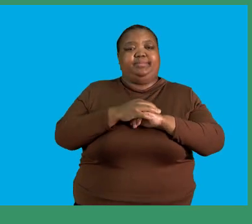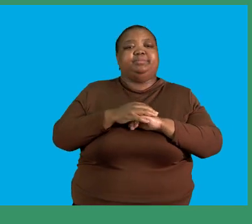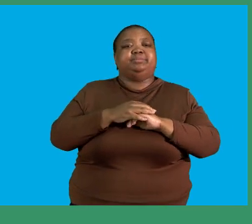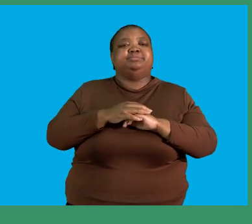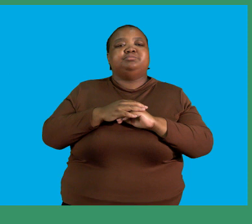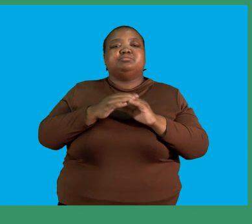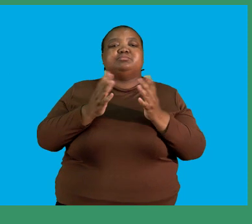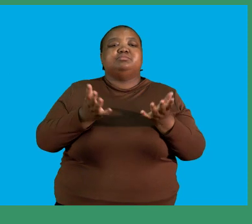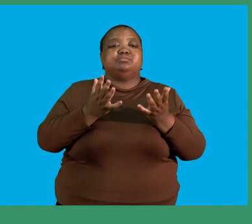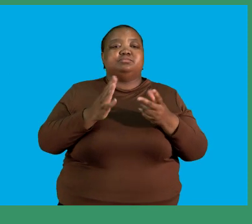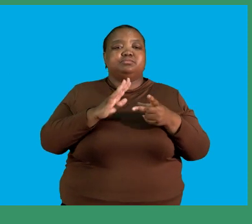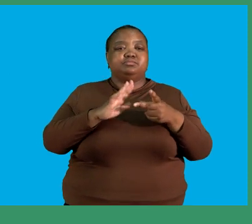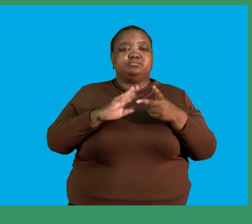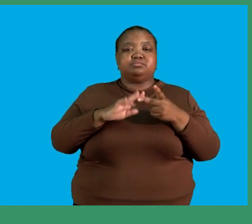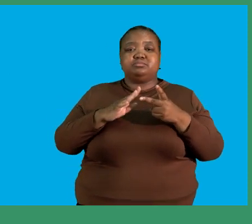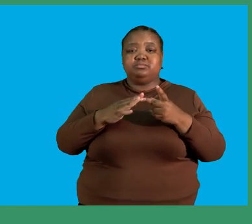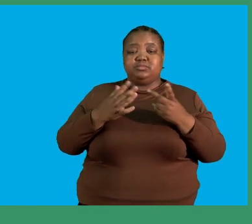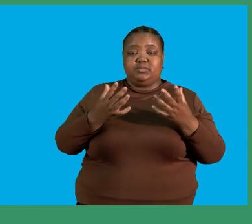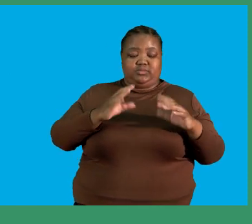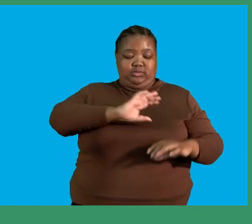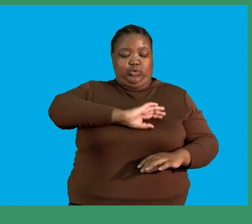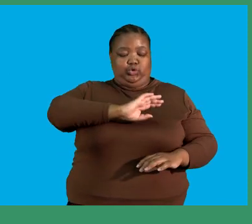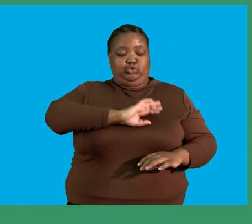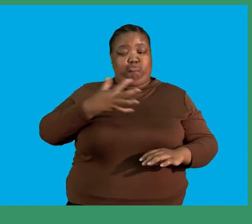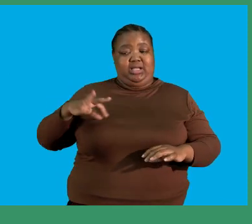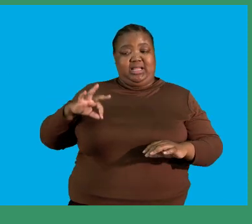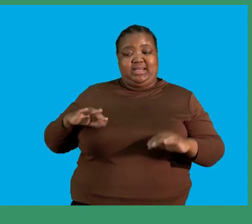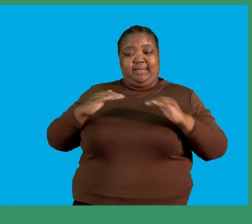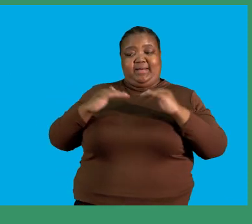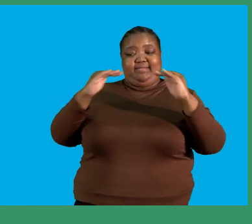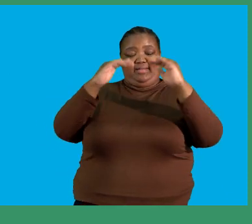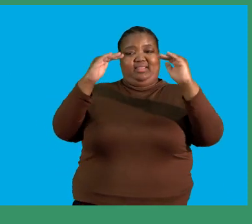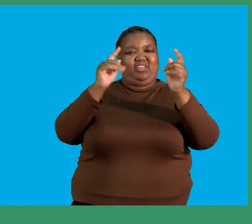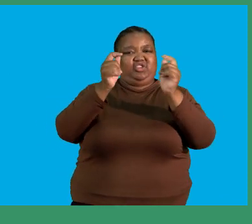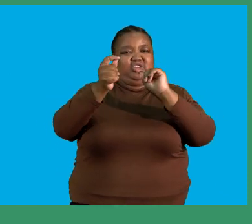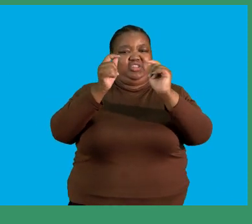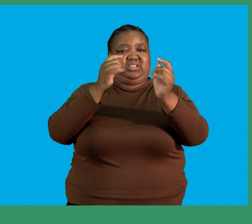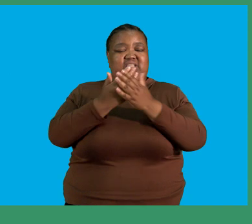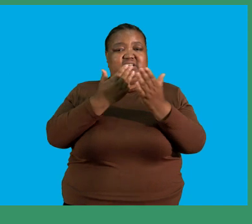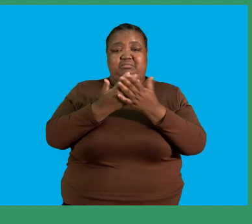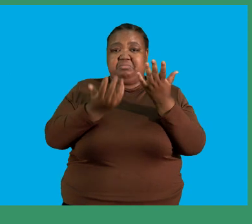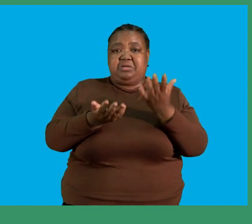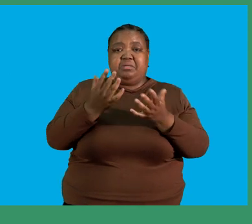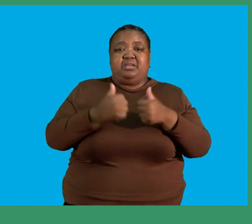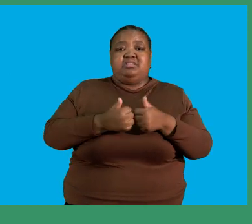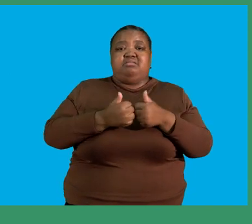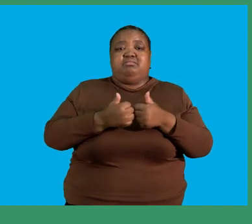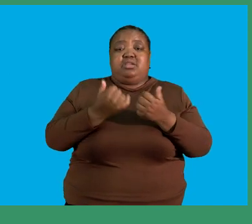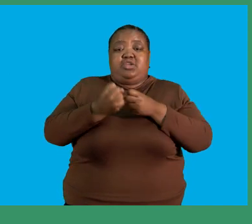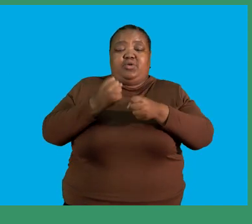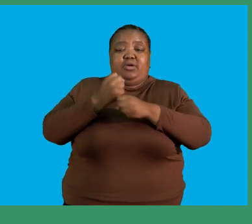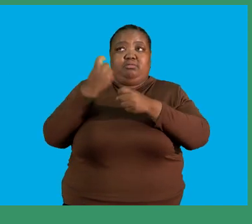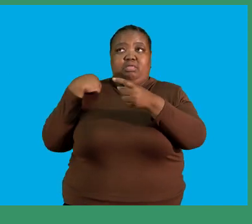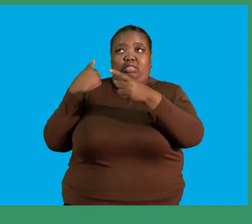also changes in income levels of our consumers. So you might have noticed that because of certain challenges that